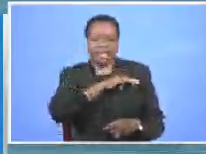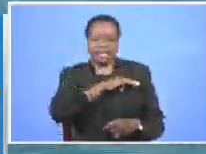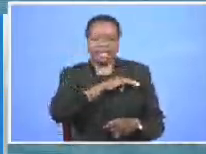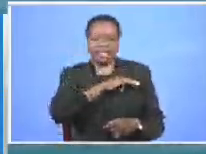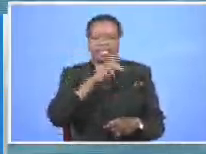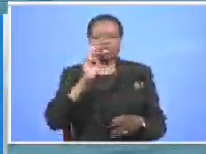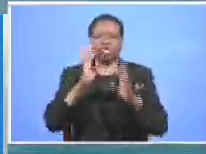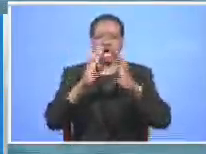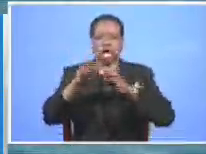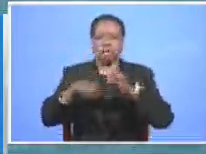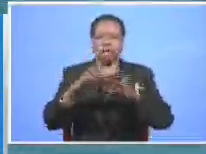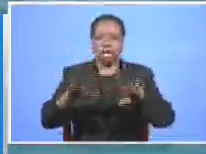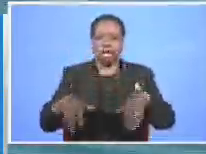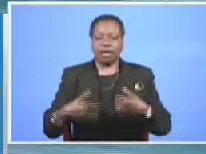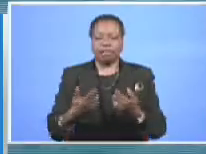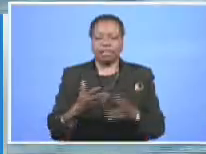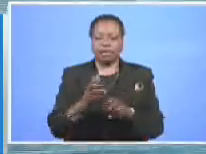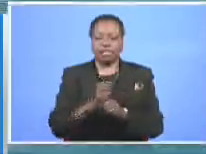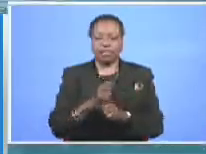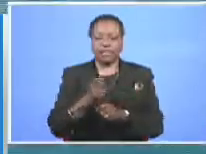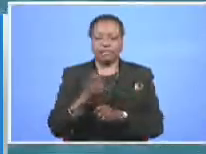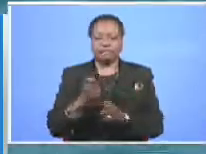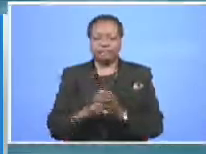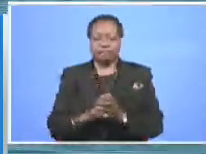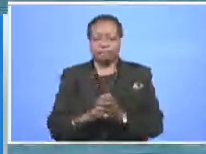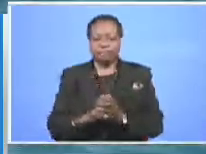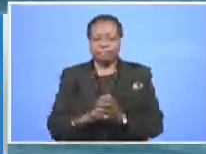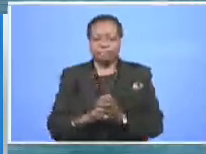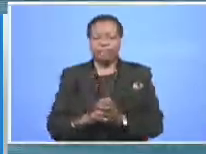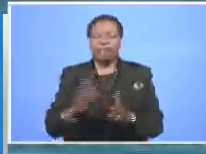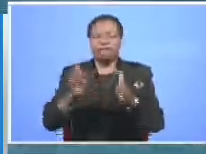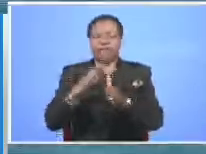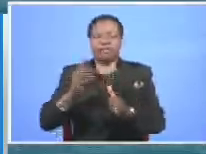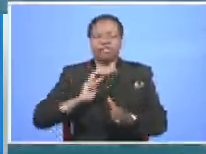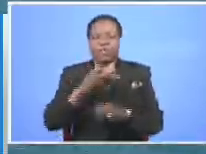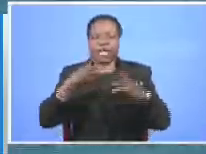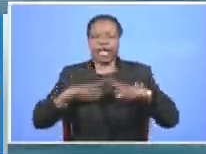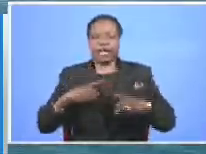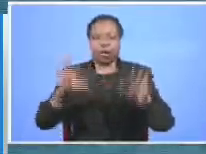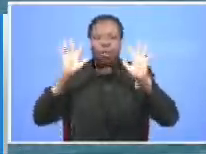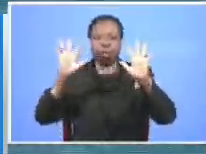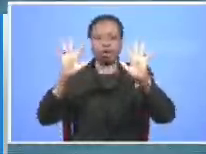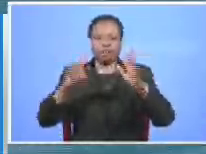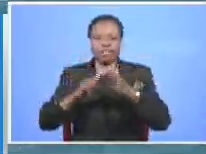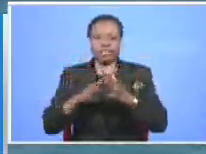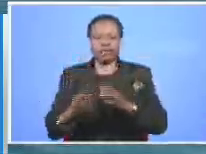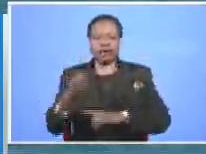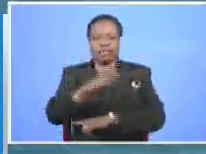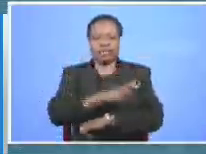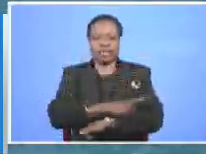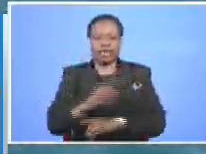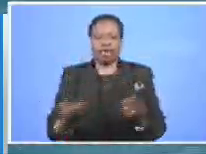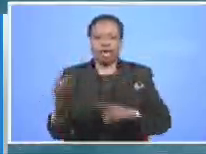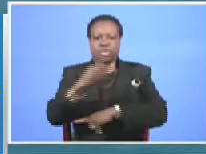make the surge. Basically, we had an excellent start today, and today